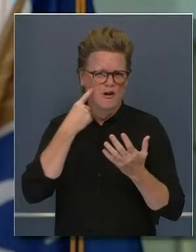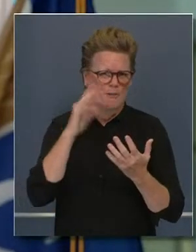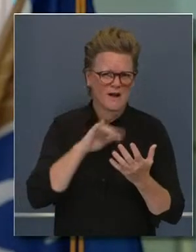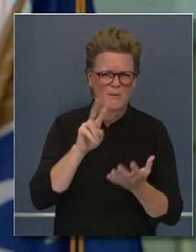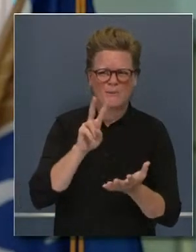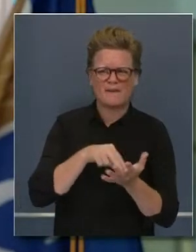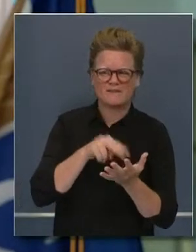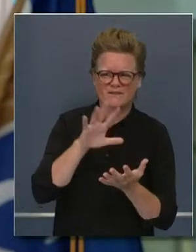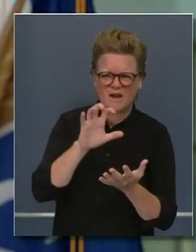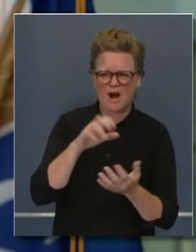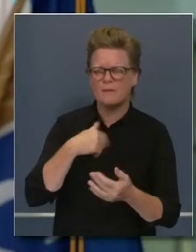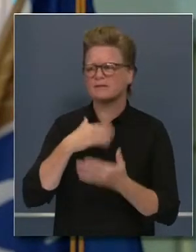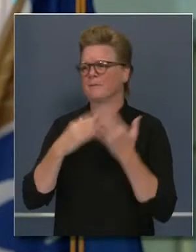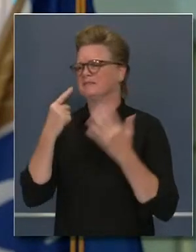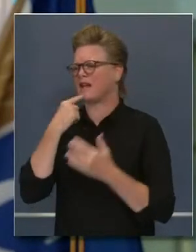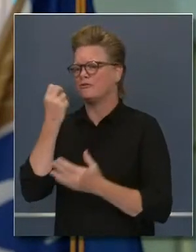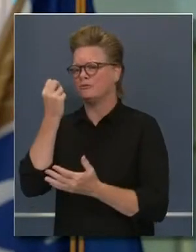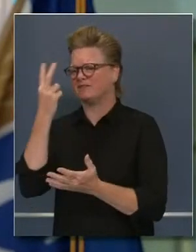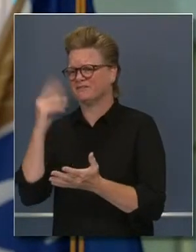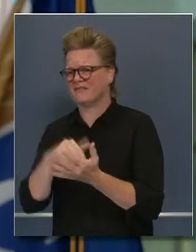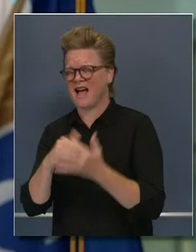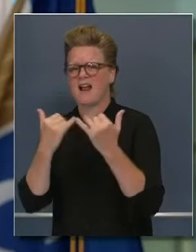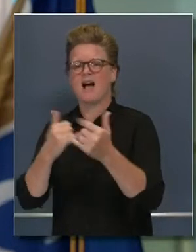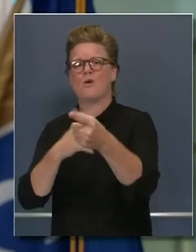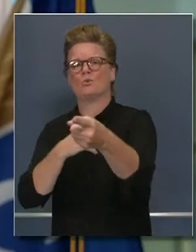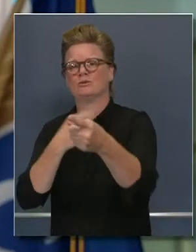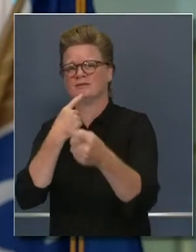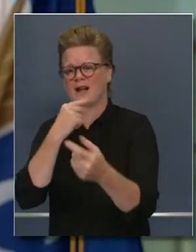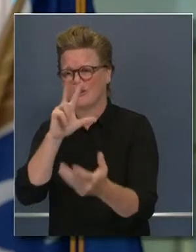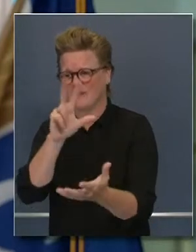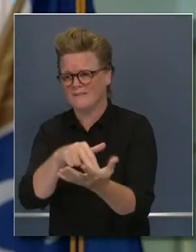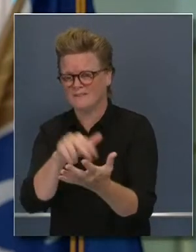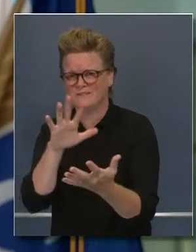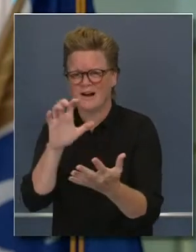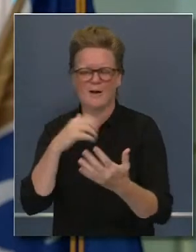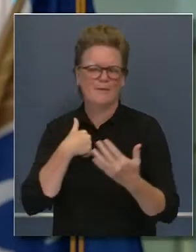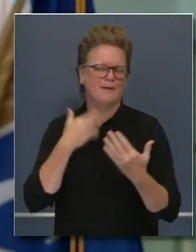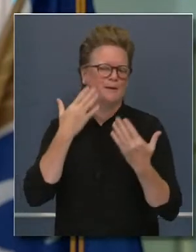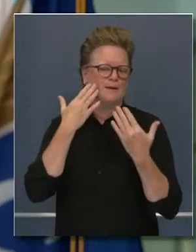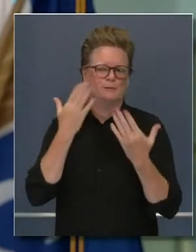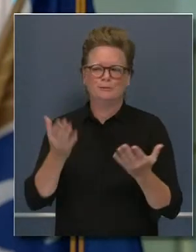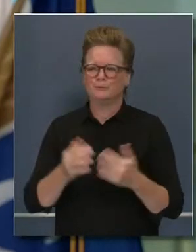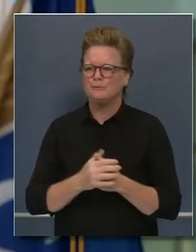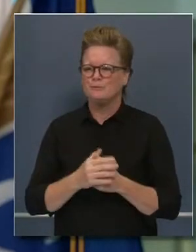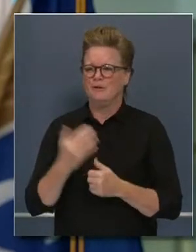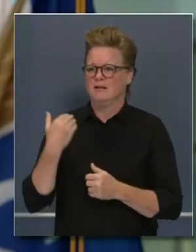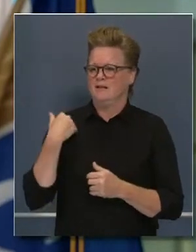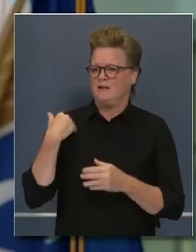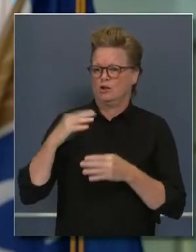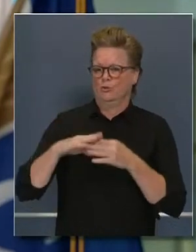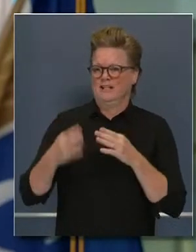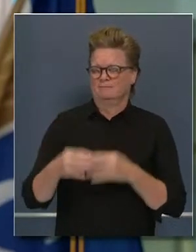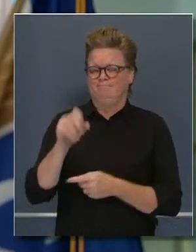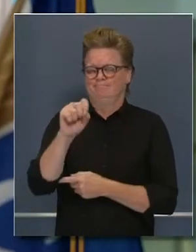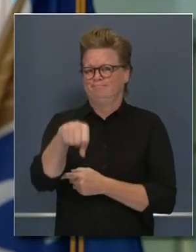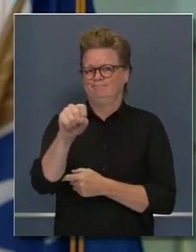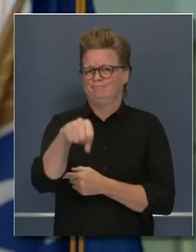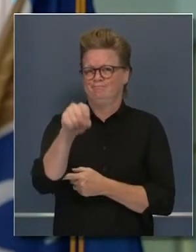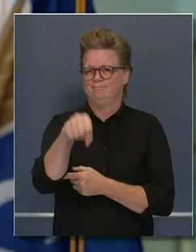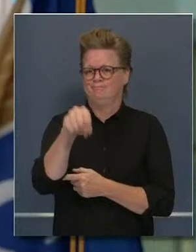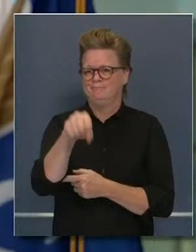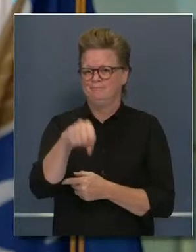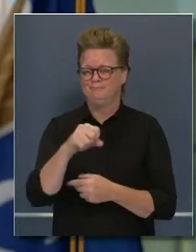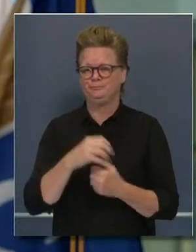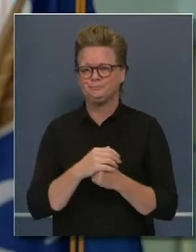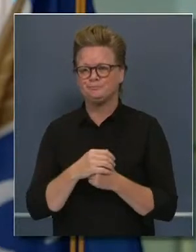So we're in that process of gathering all those facts. As you know, our focus this weekend was a little bit different in terms of some emergency rescues